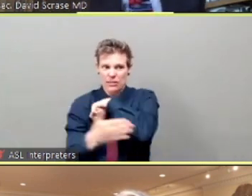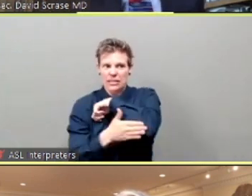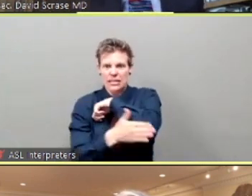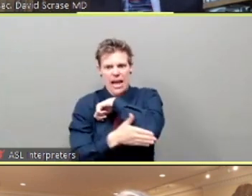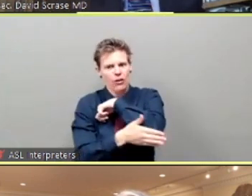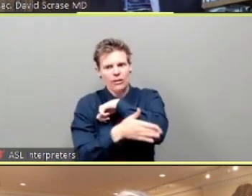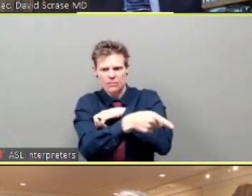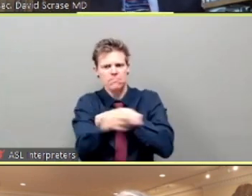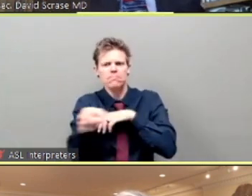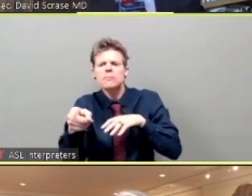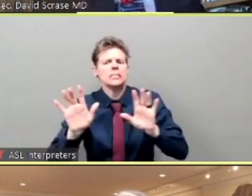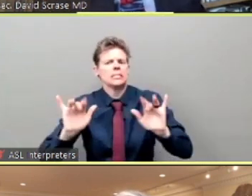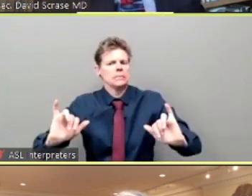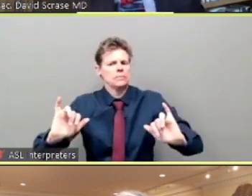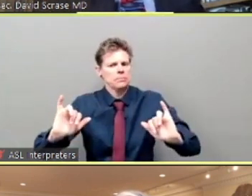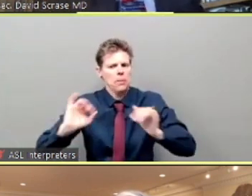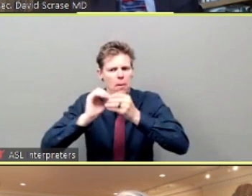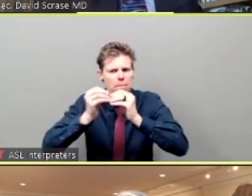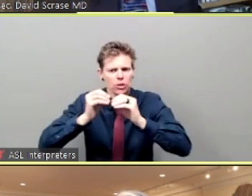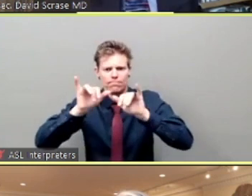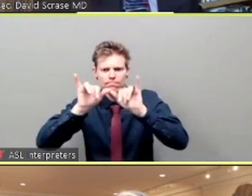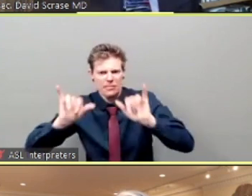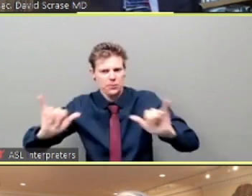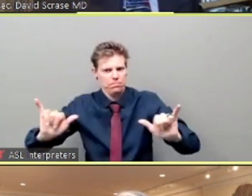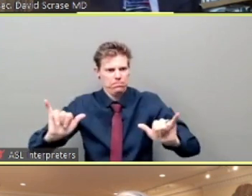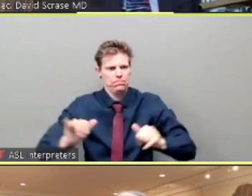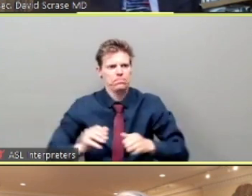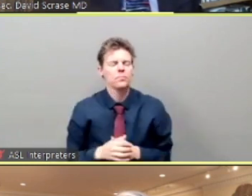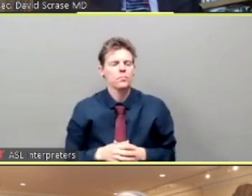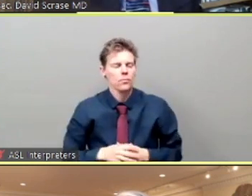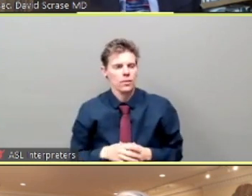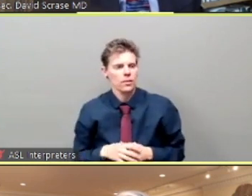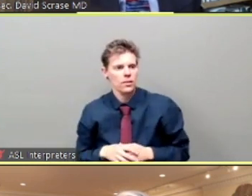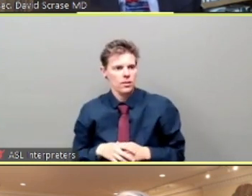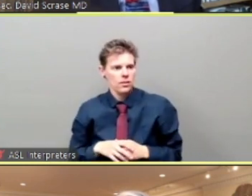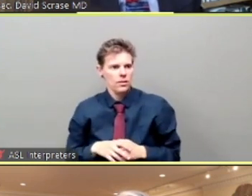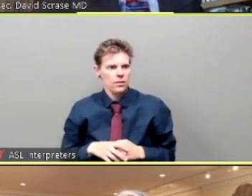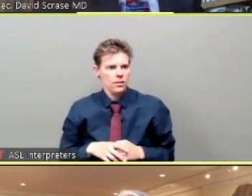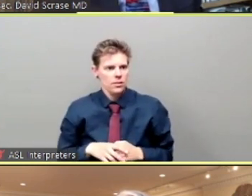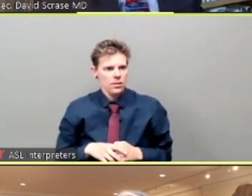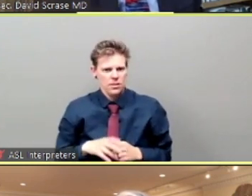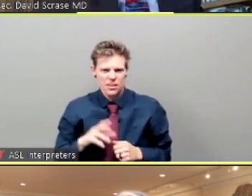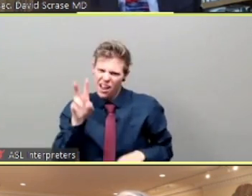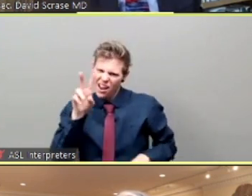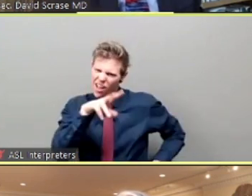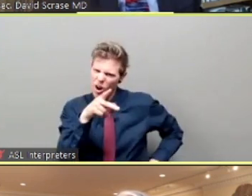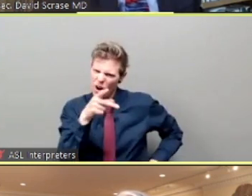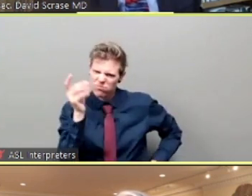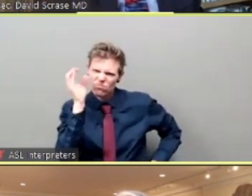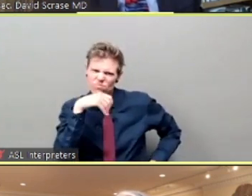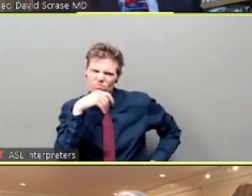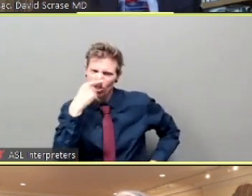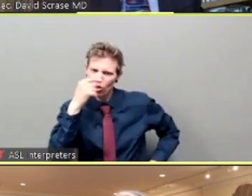criteria, they look like they're almost identical, but there really is a huge advantage to counties, and you'll see that in a minute as well,